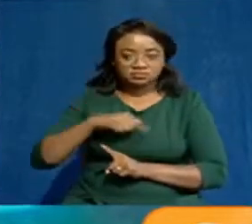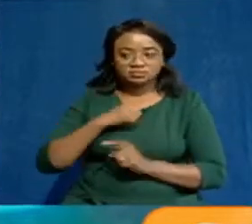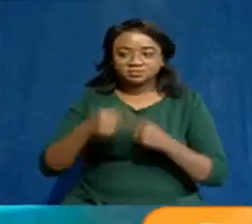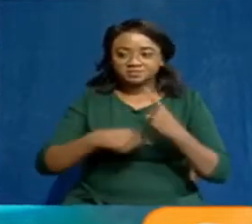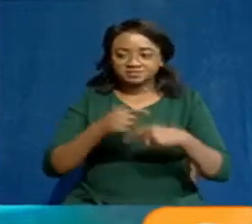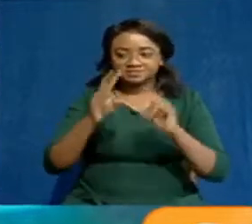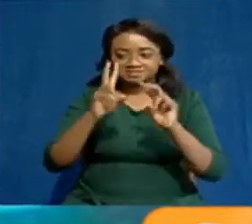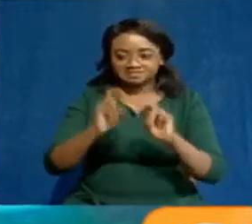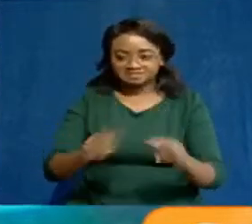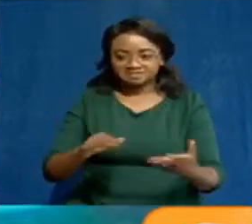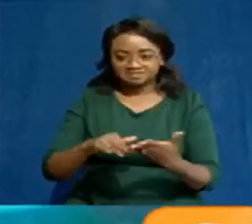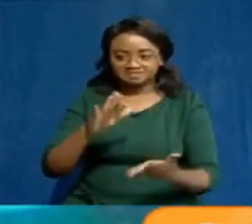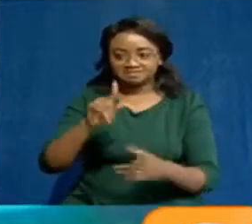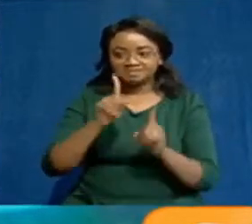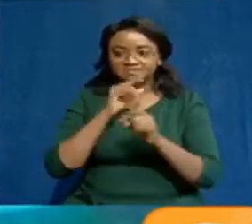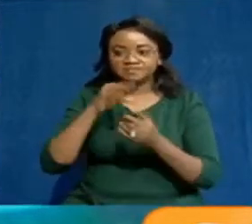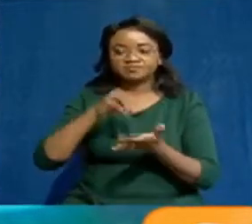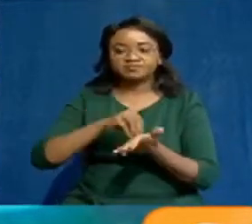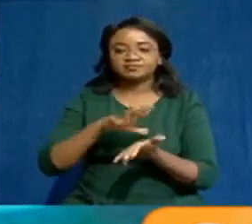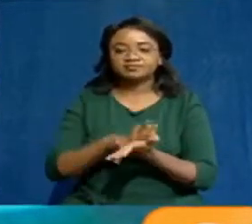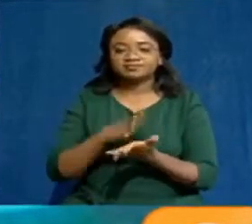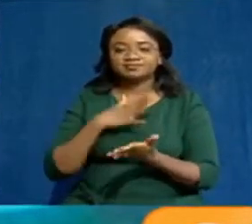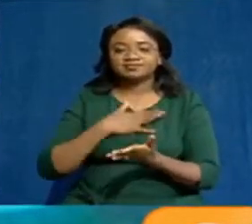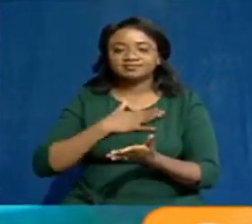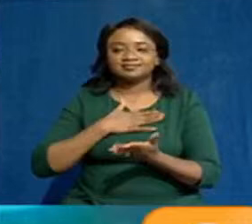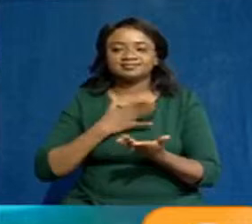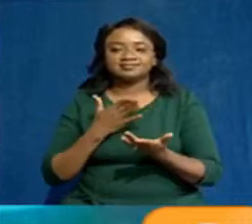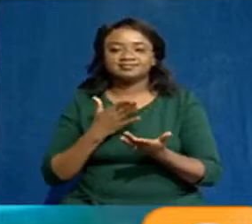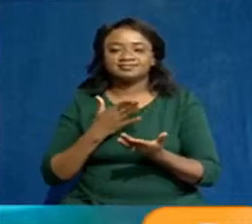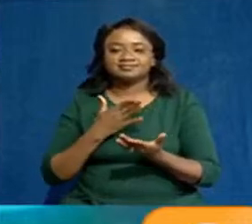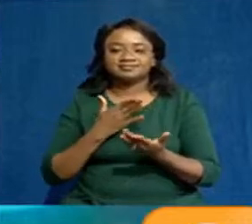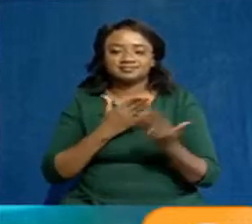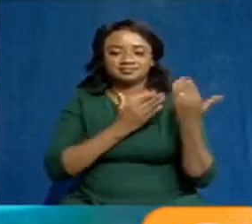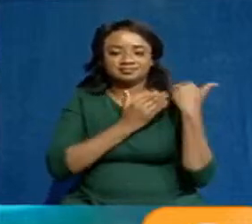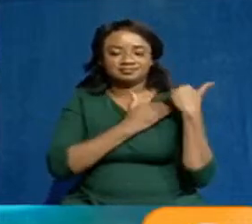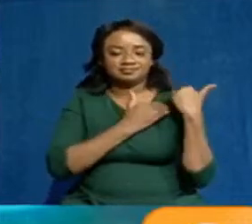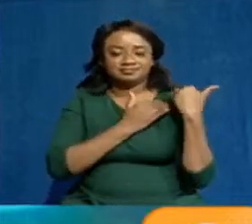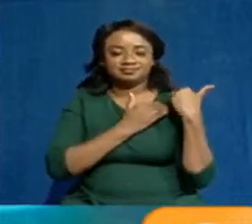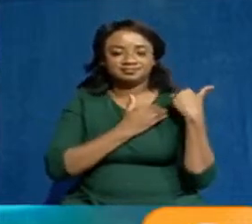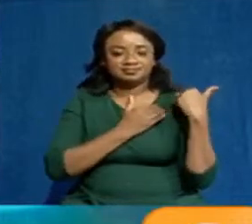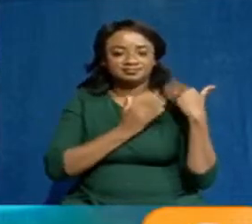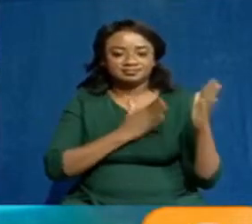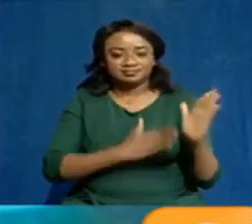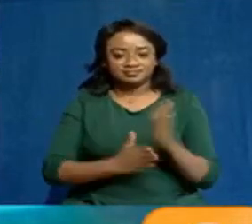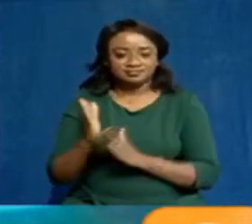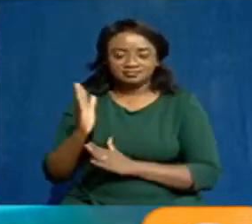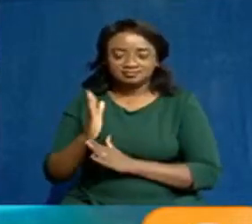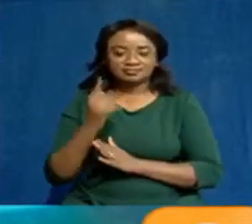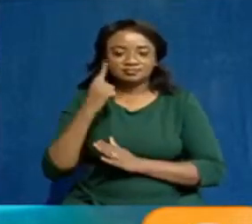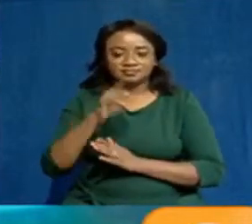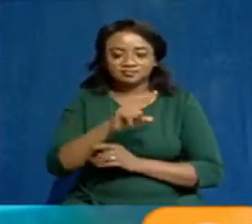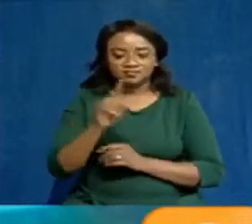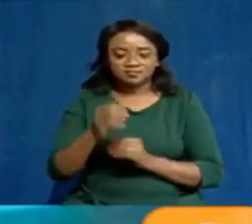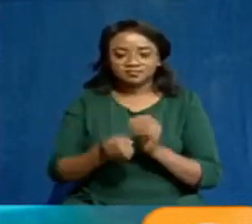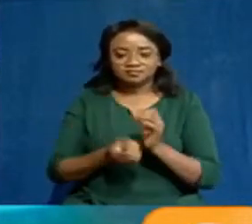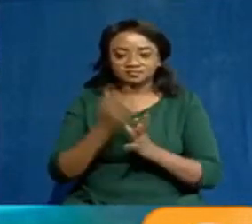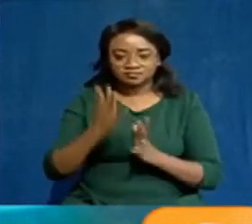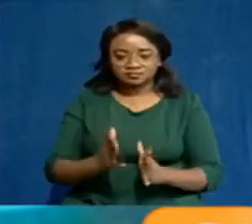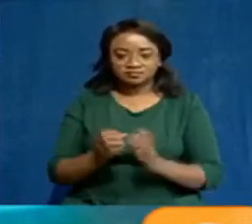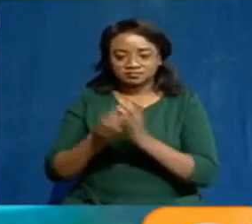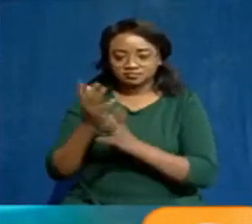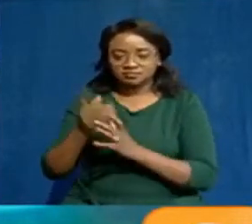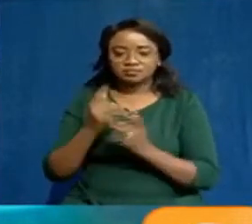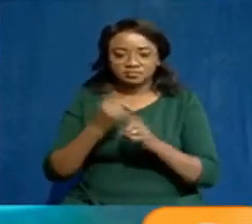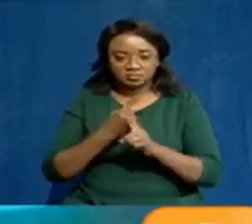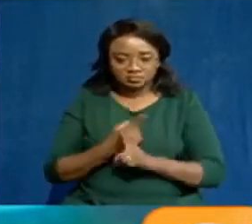discussion. It is captured in our extended producer responsibility plan that is supposed to be submitted to NEMA